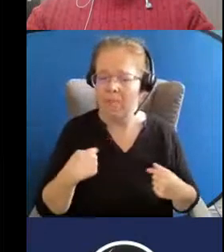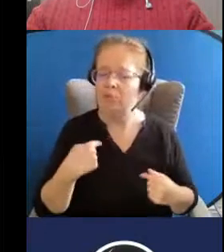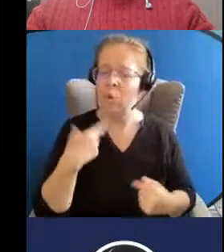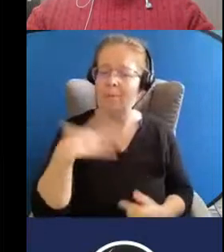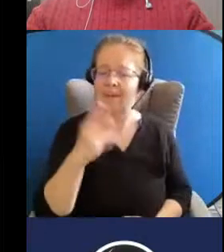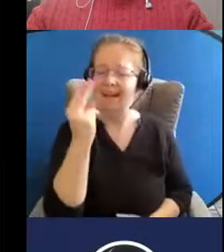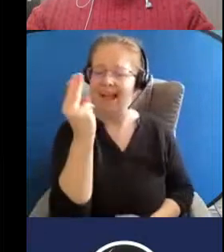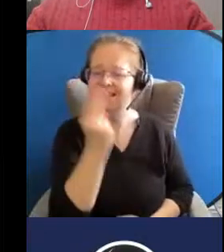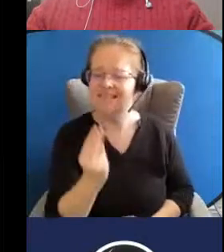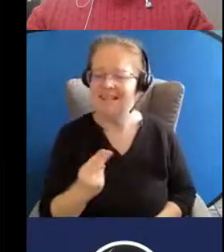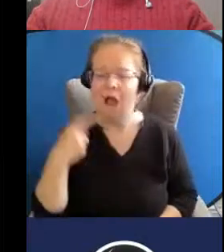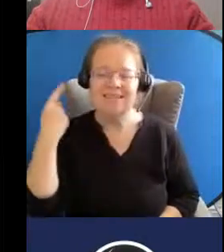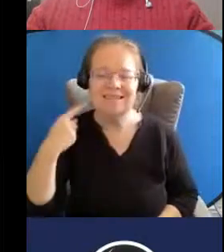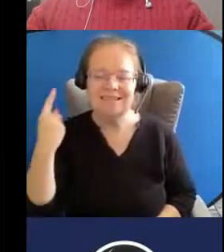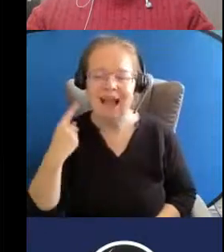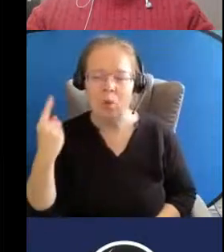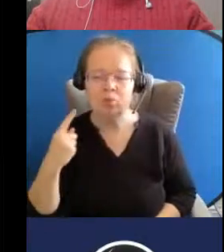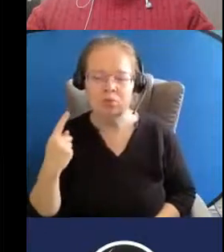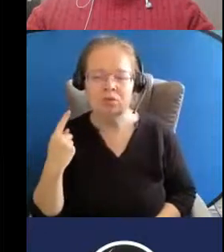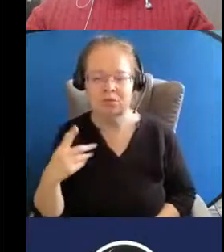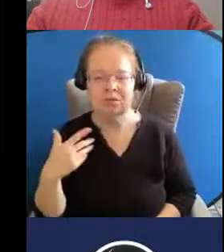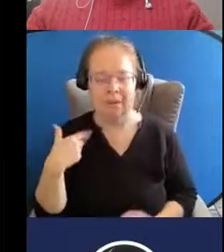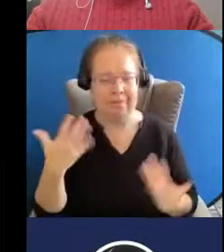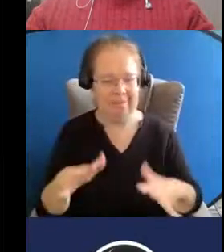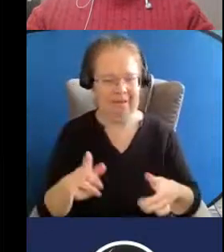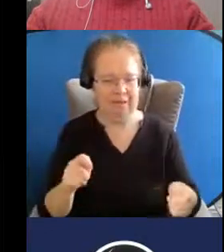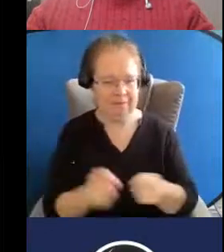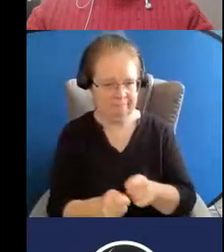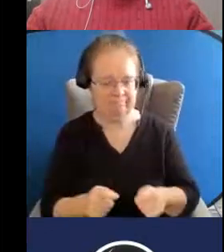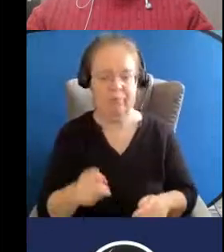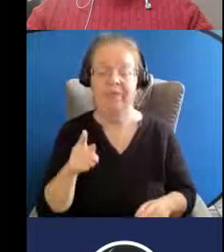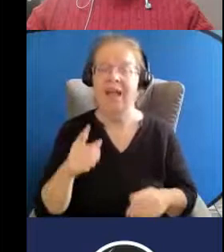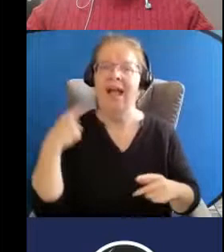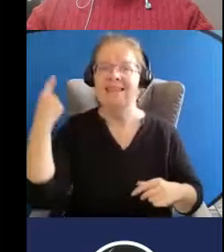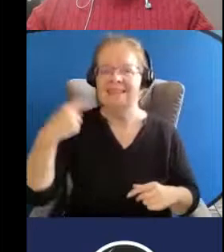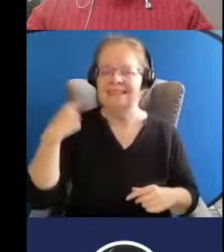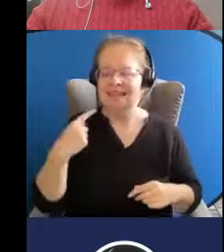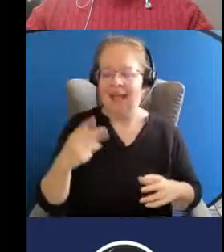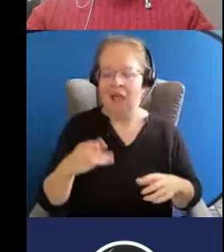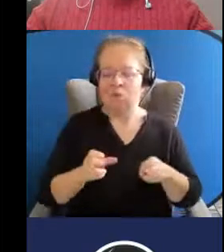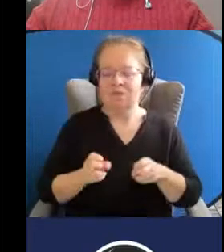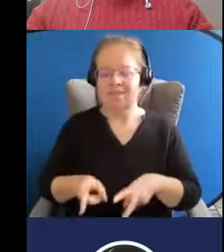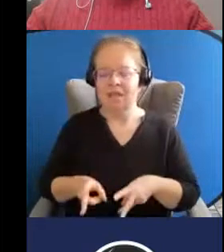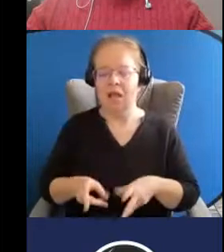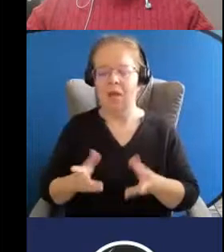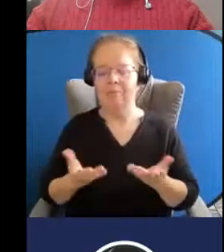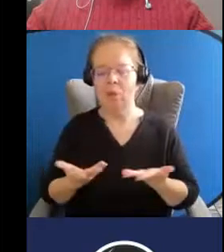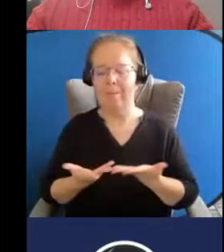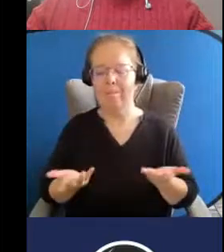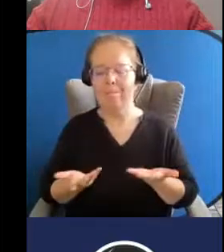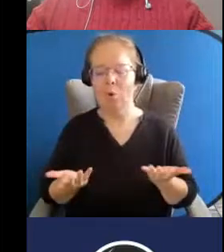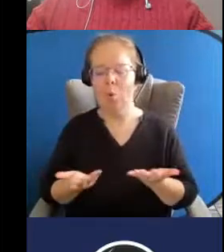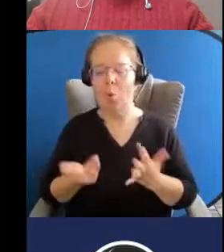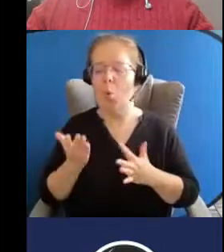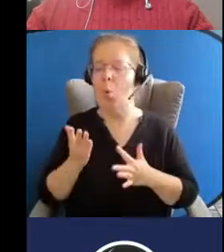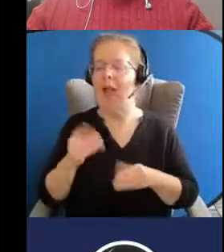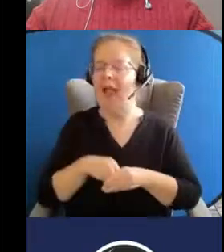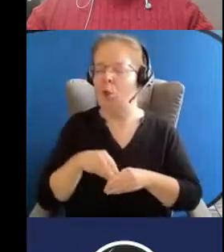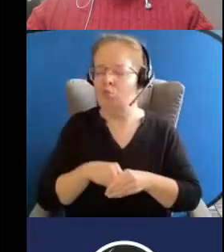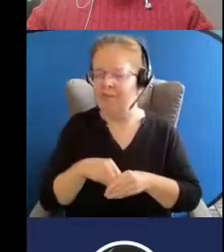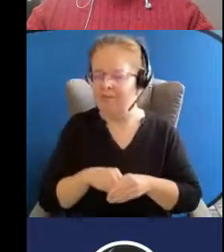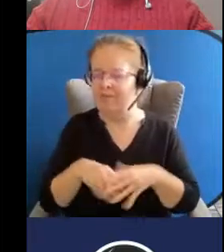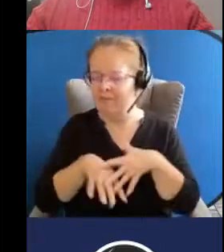some of the sounds. And so the sound scheme is much more inclusive than it's ever